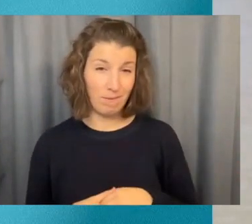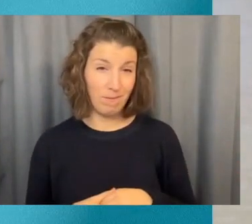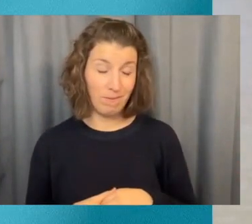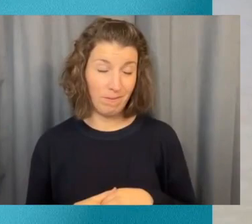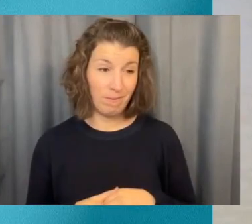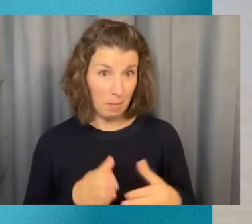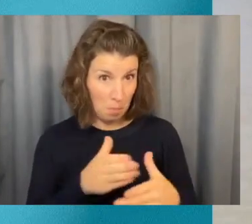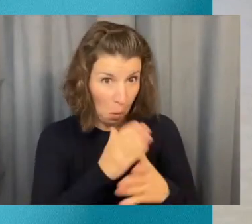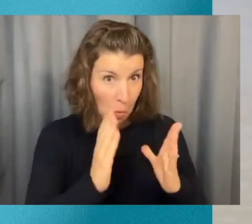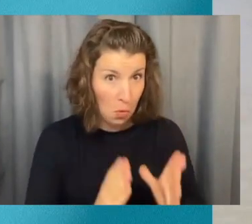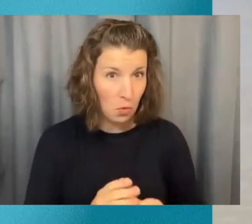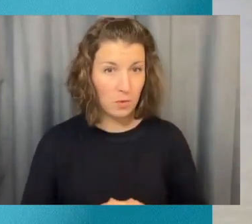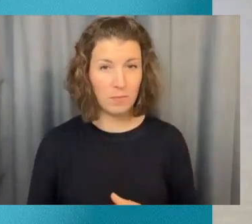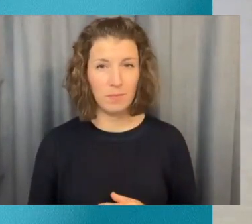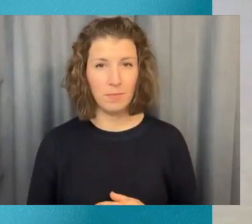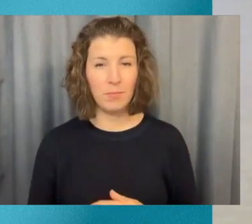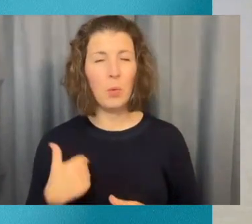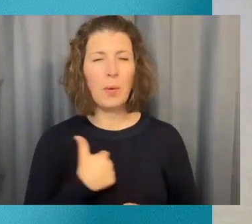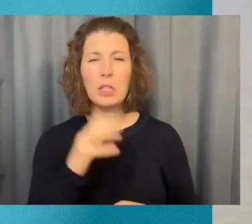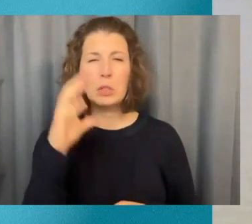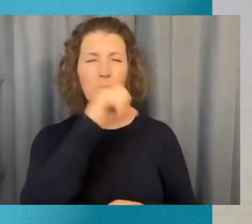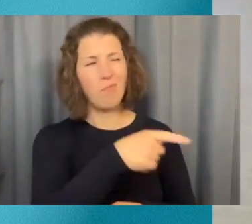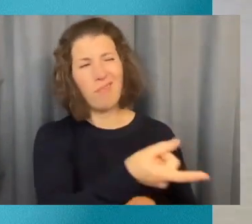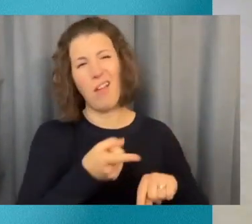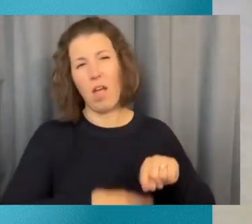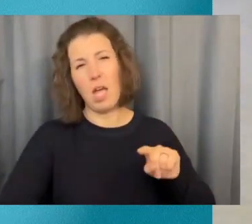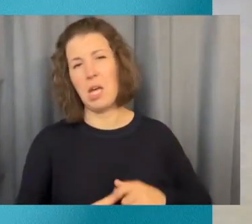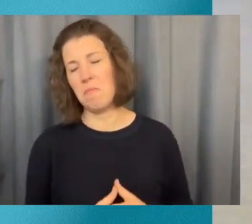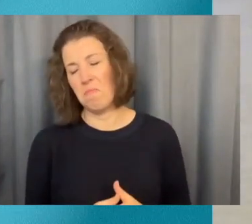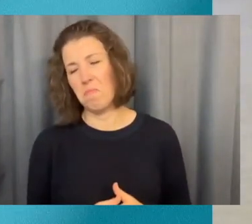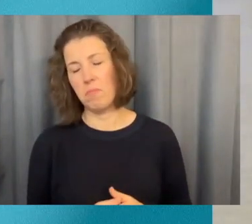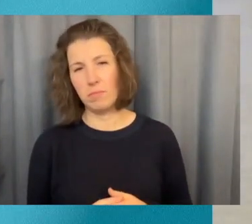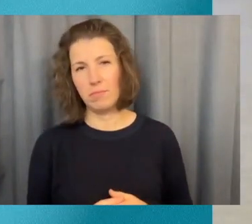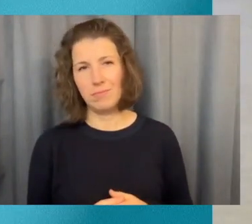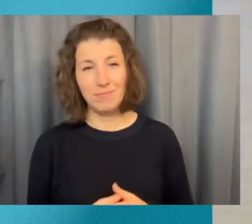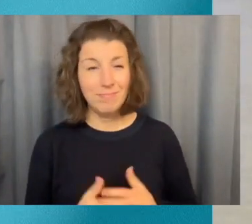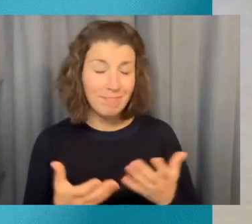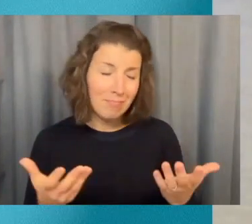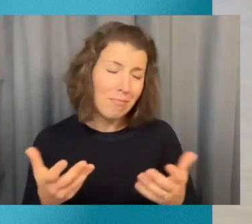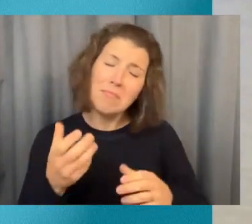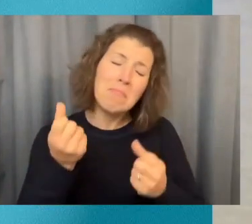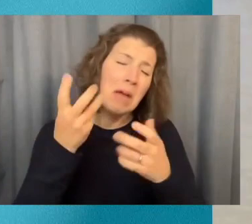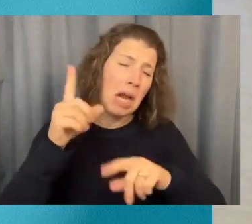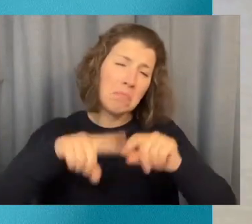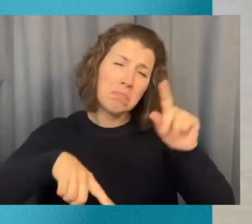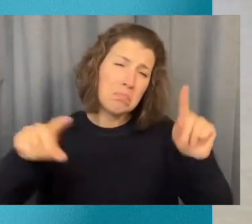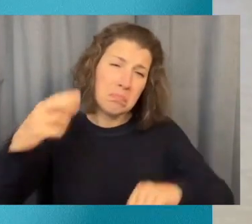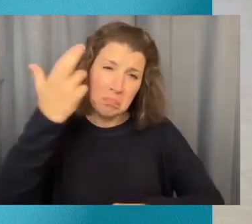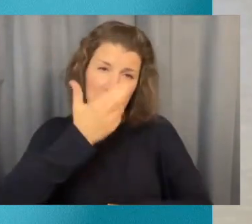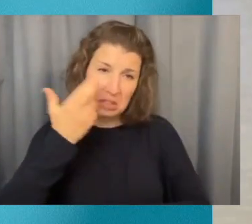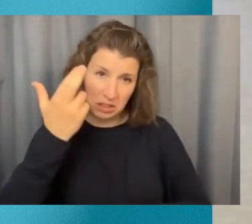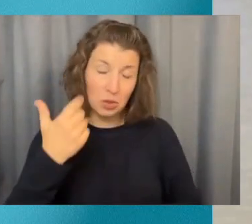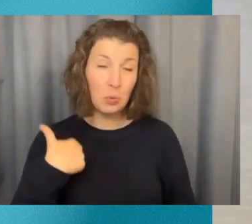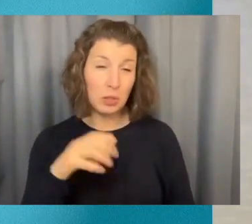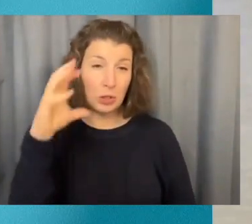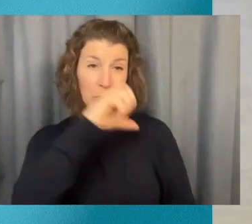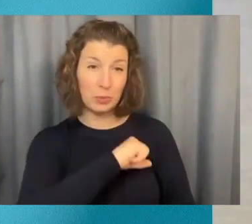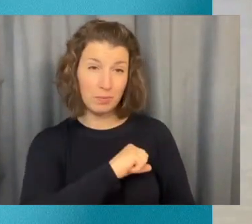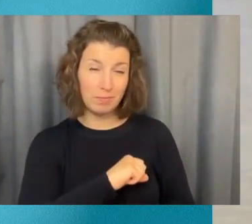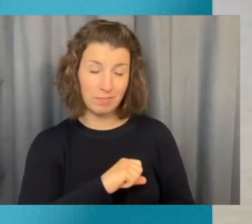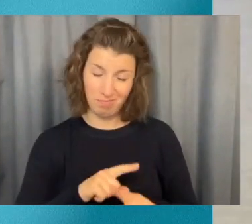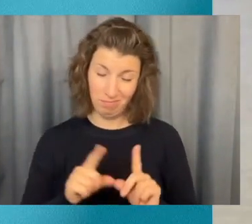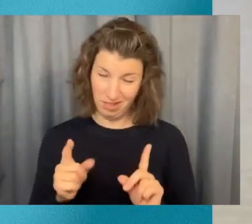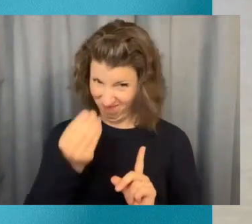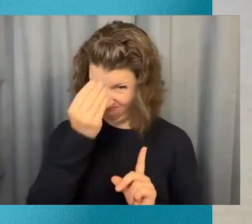We assume that they can for a myriad of reasons, none of which makes sense to me, by the